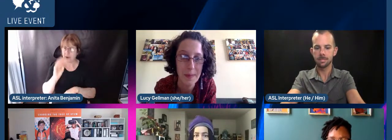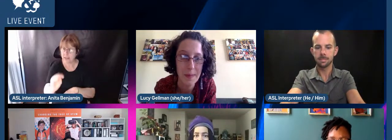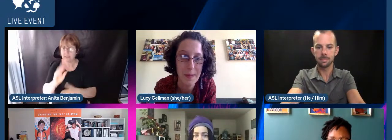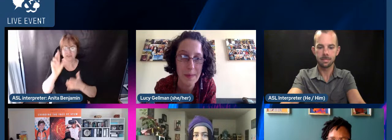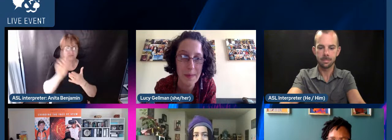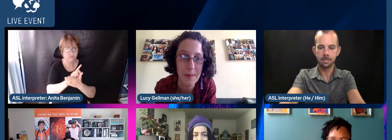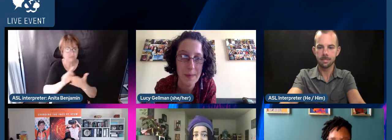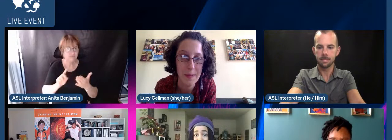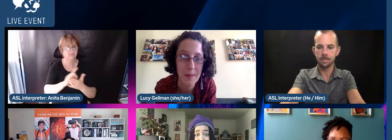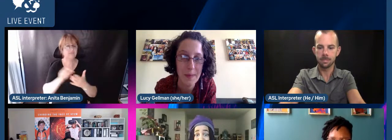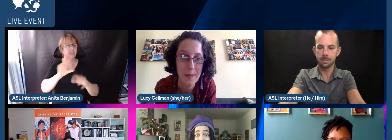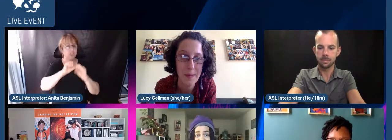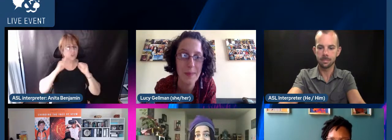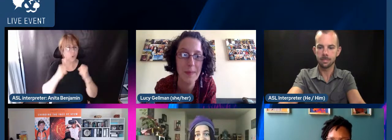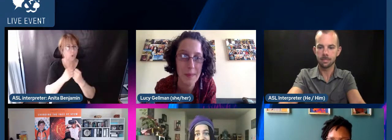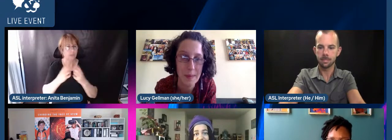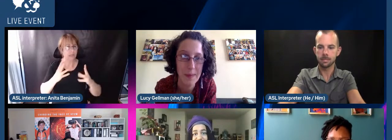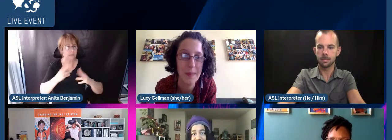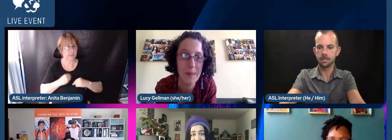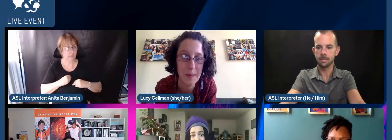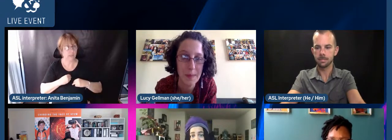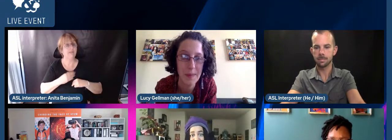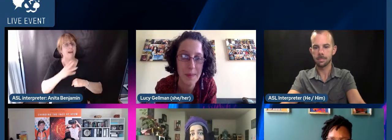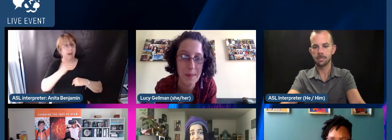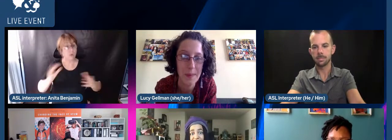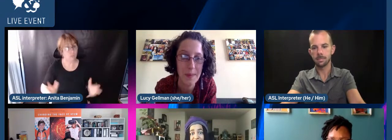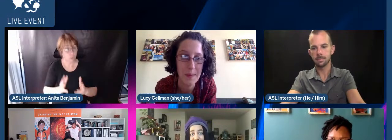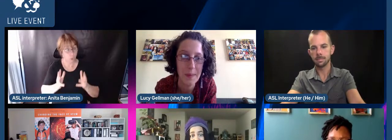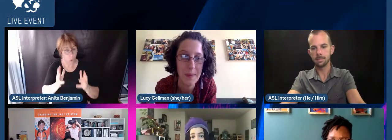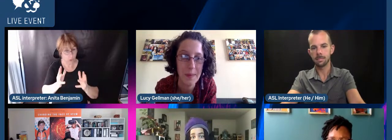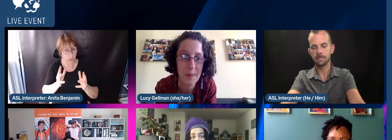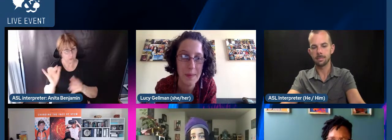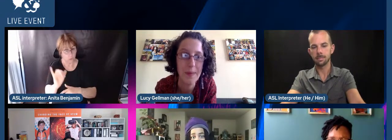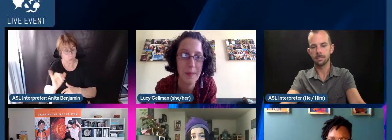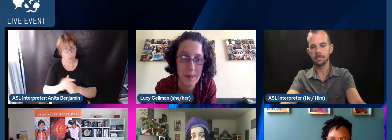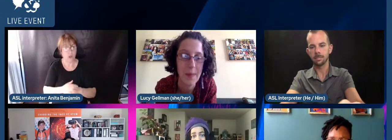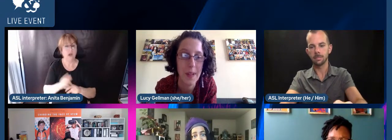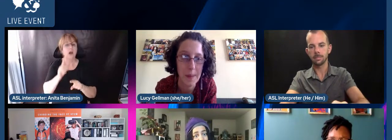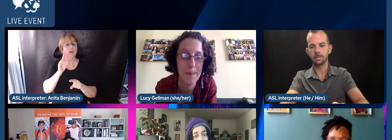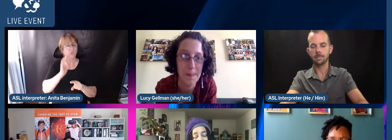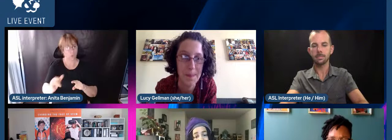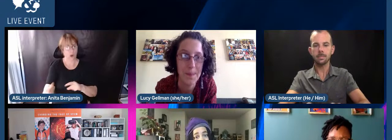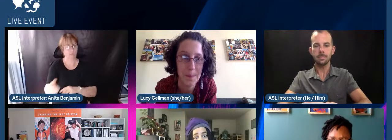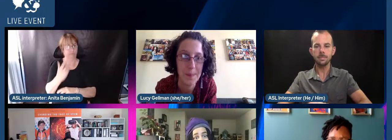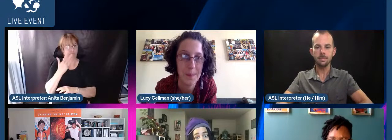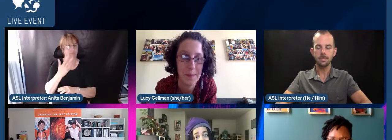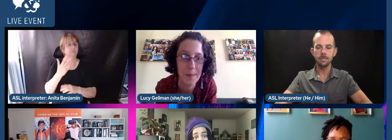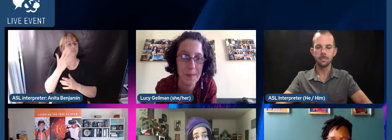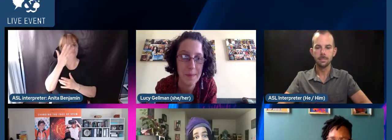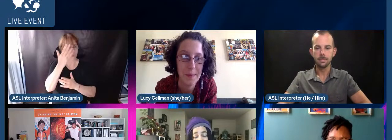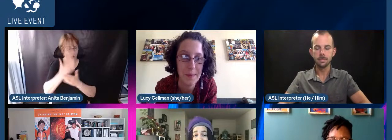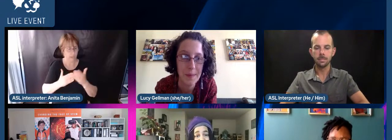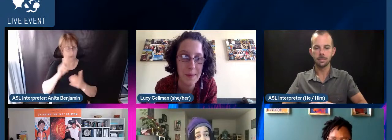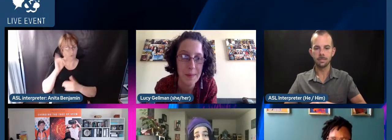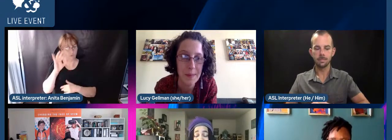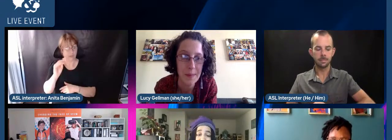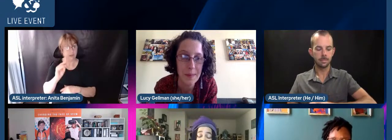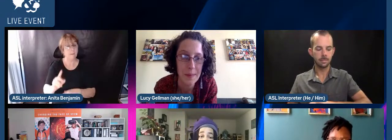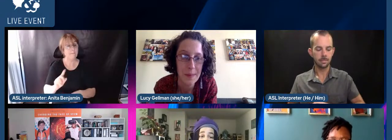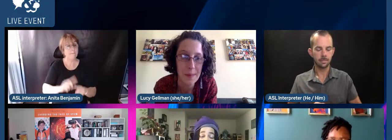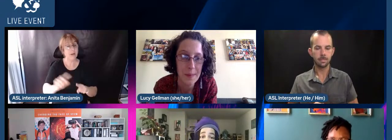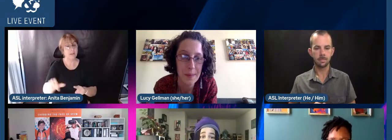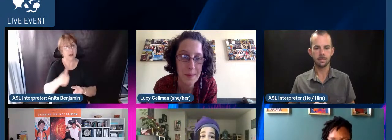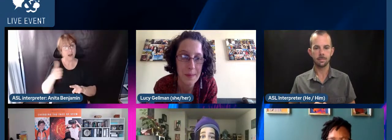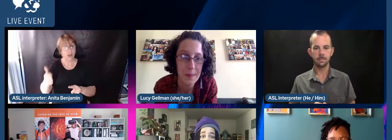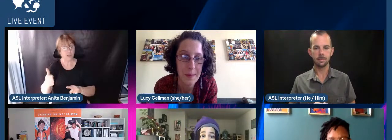socially accepted and promoted, and then I'm receiving aspects of racism. But I'm also sometimes in spaces where it's